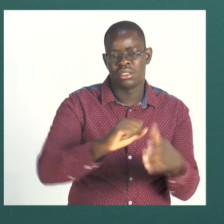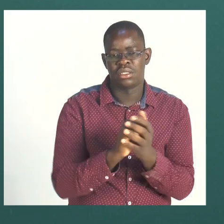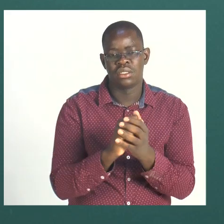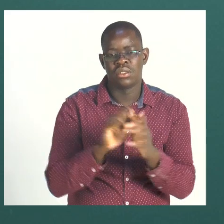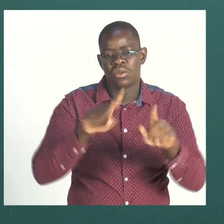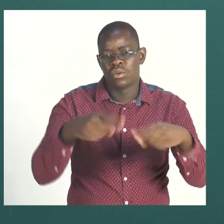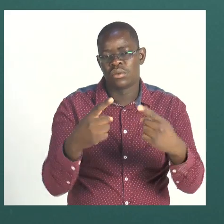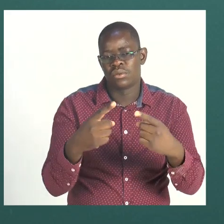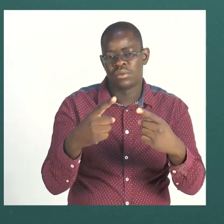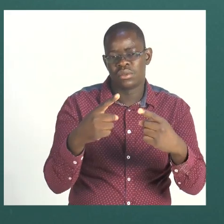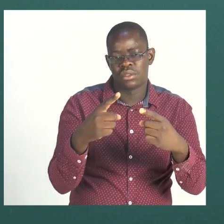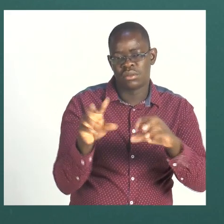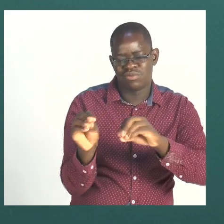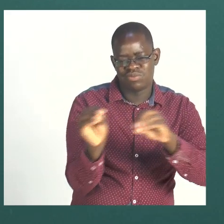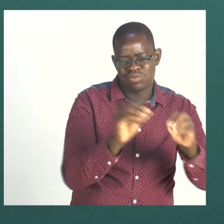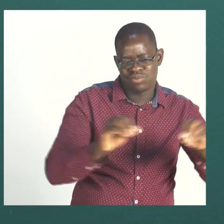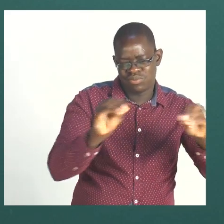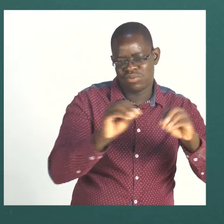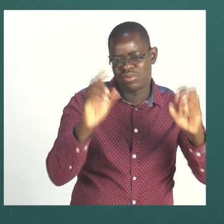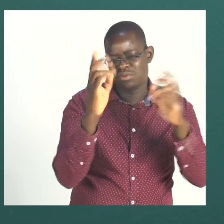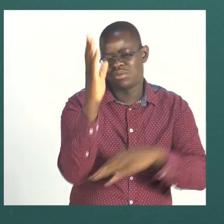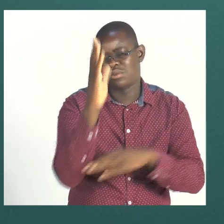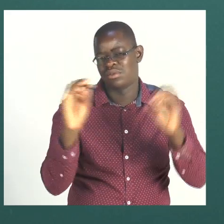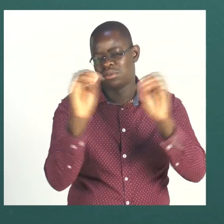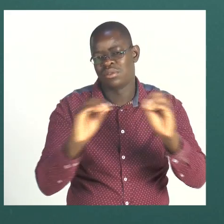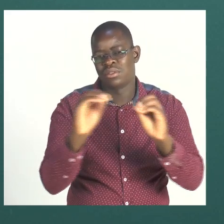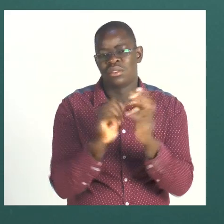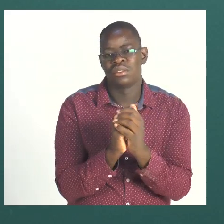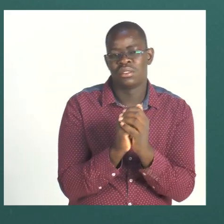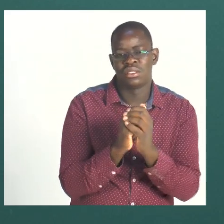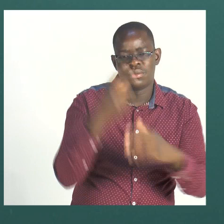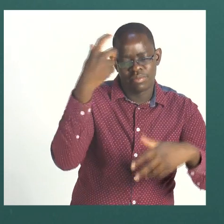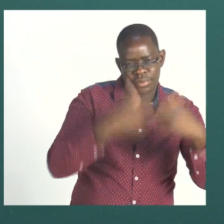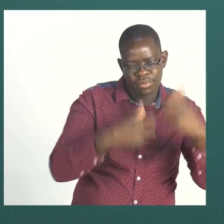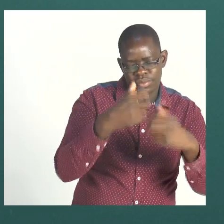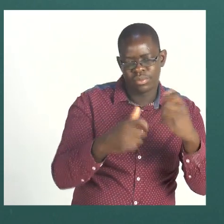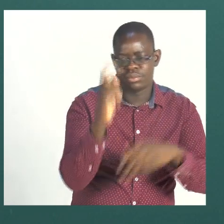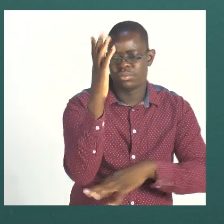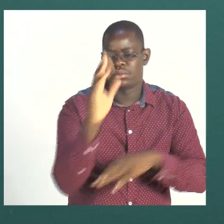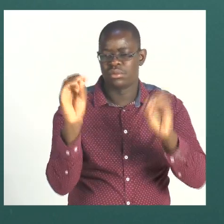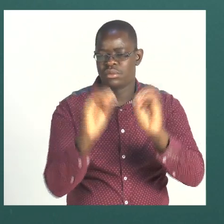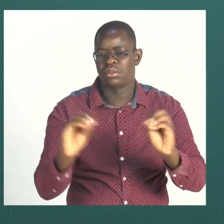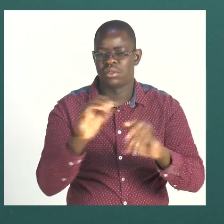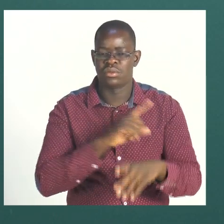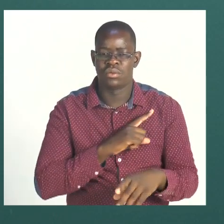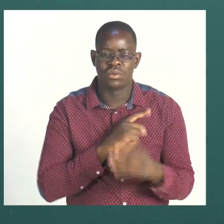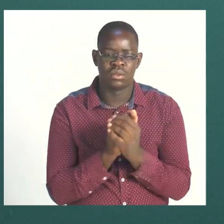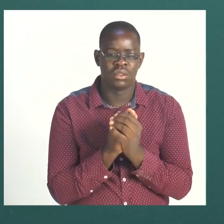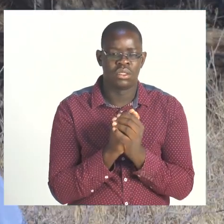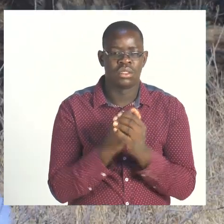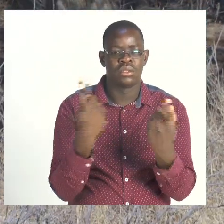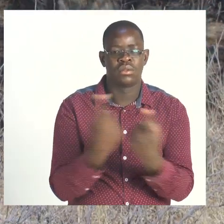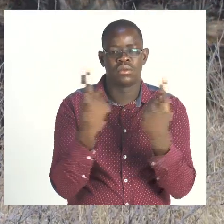is meant by deforestation, and to describe undesirable effects of deforestation. Enjoy the program with